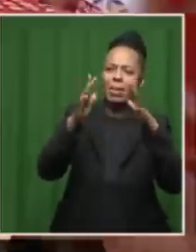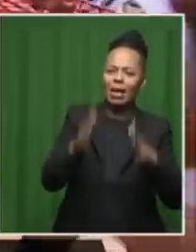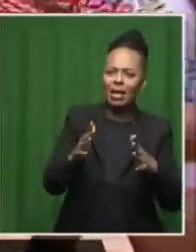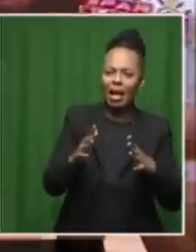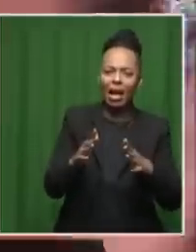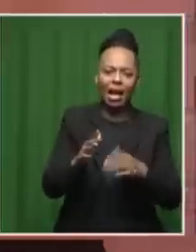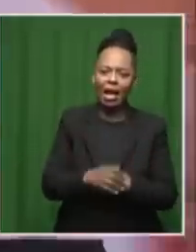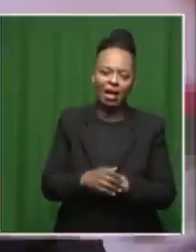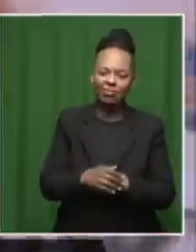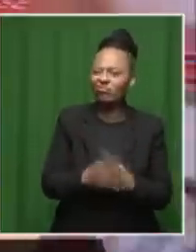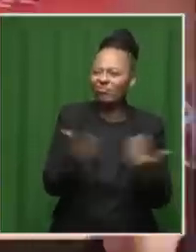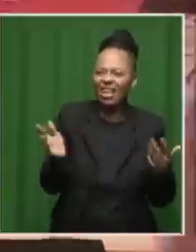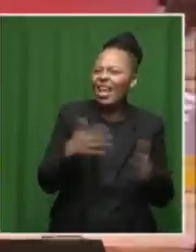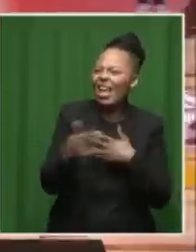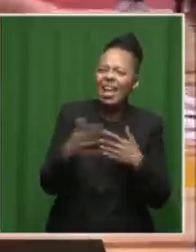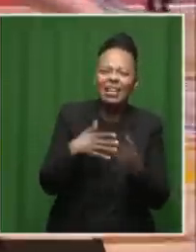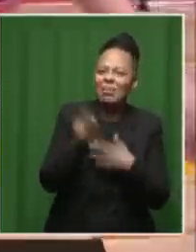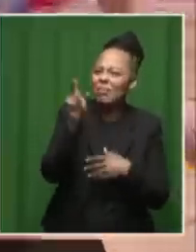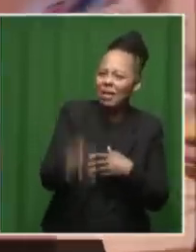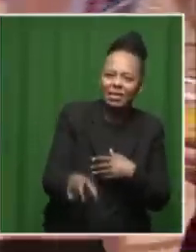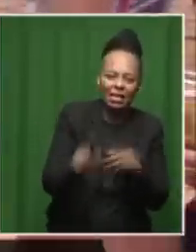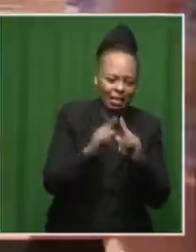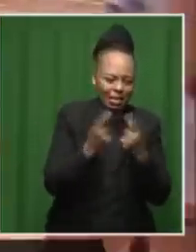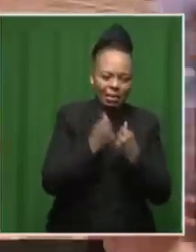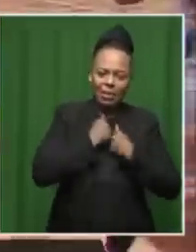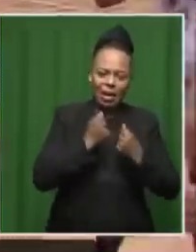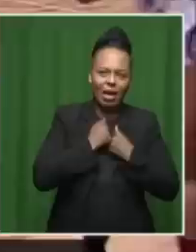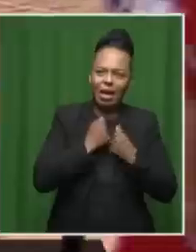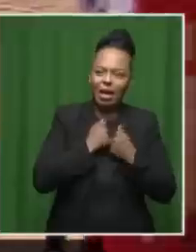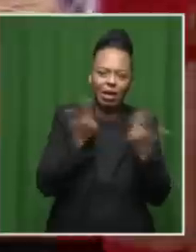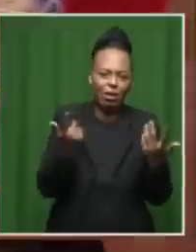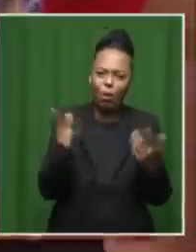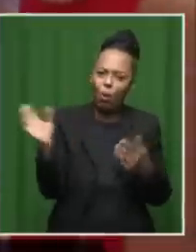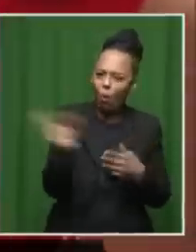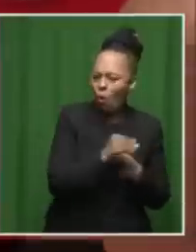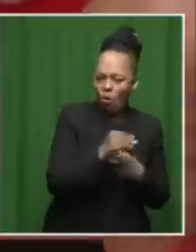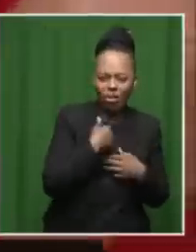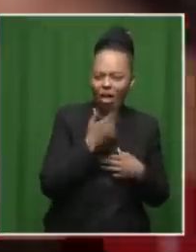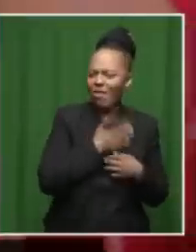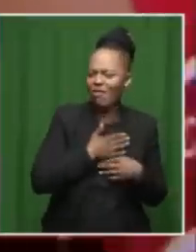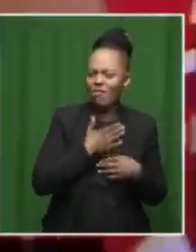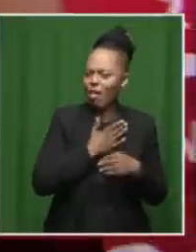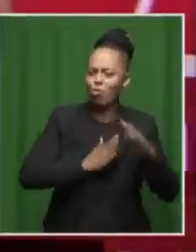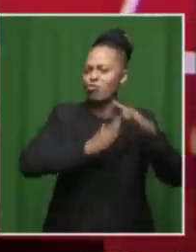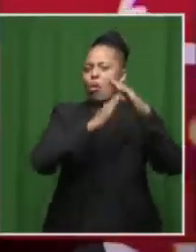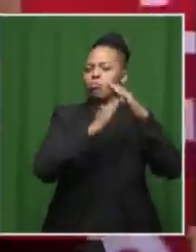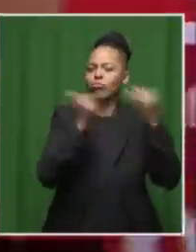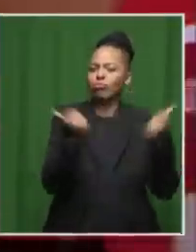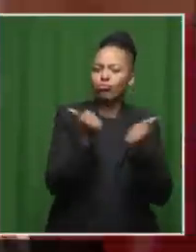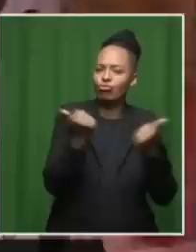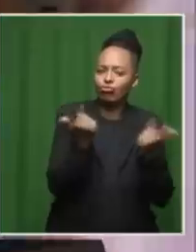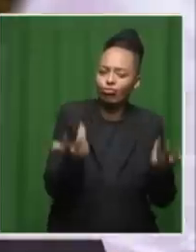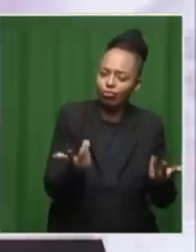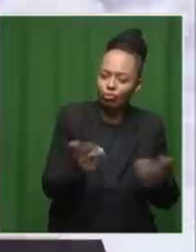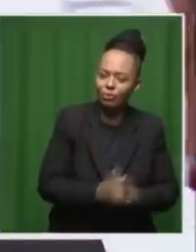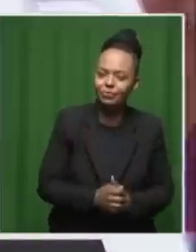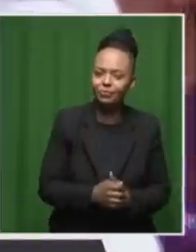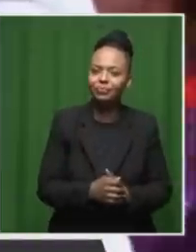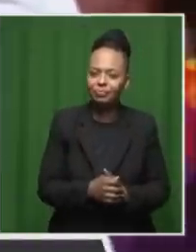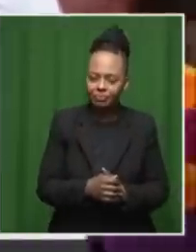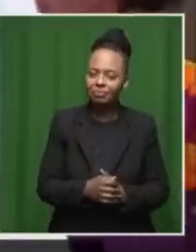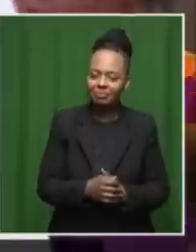court. Honestly, it was everyone in the team. If I could give those bags away to the player that I thought should have been getting it for those games, I would have, but the bags are very